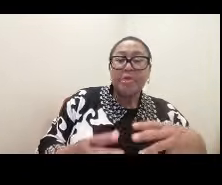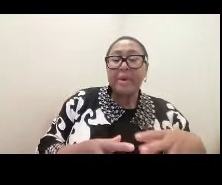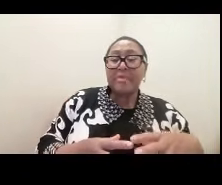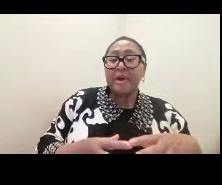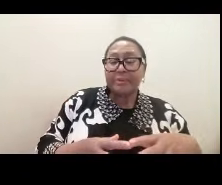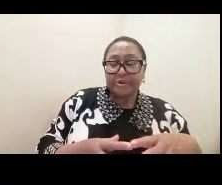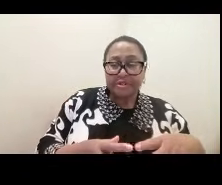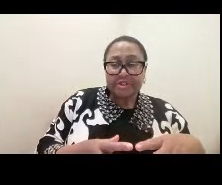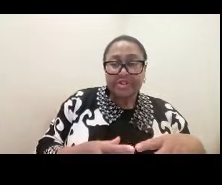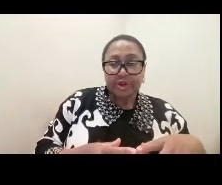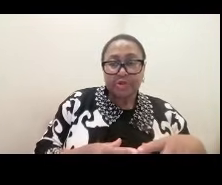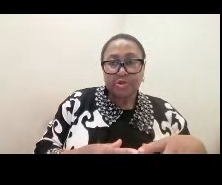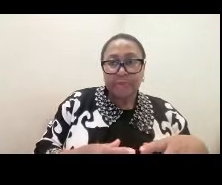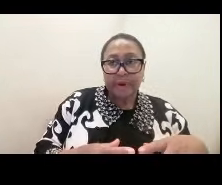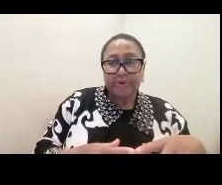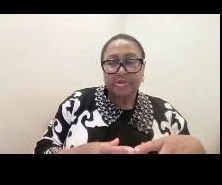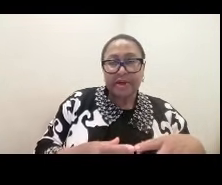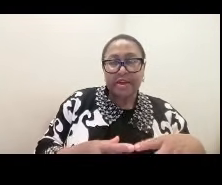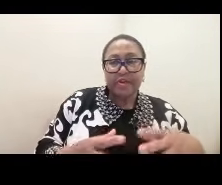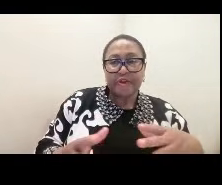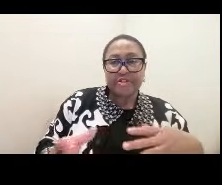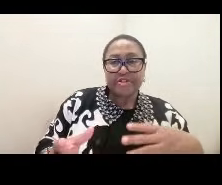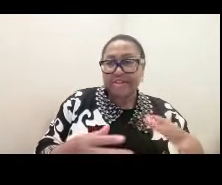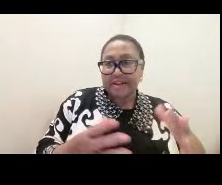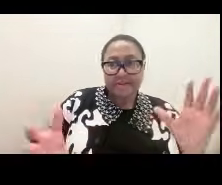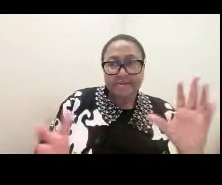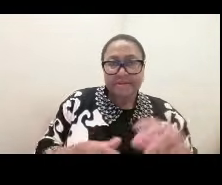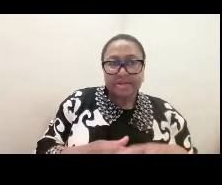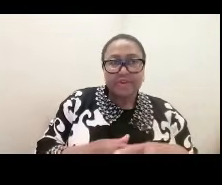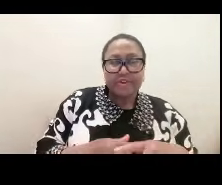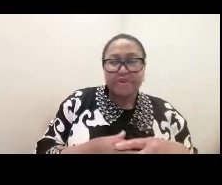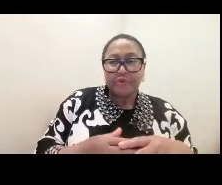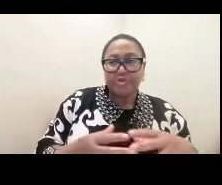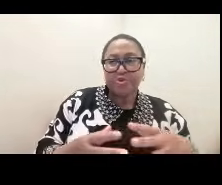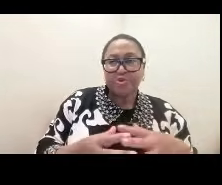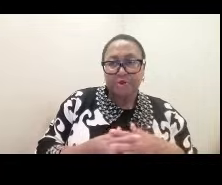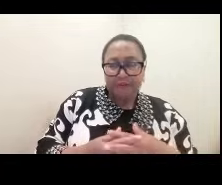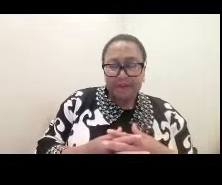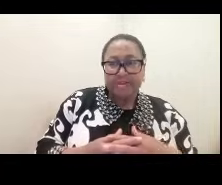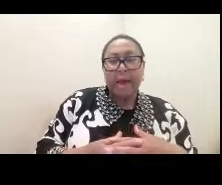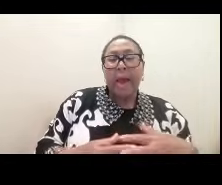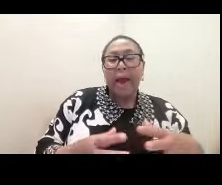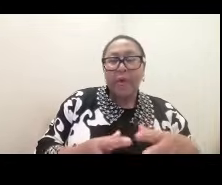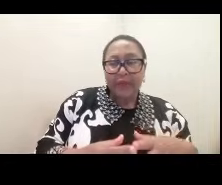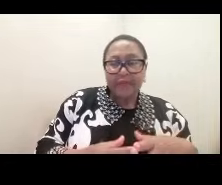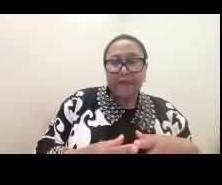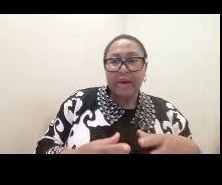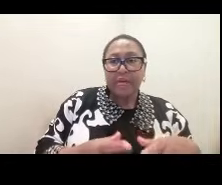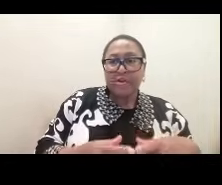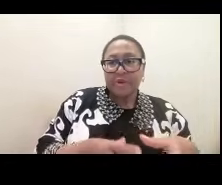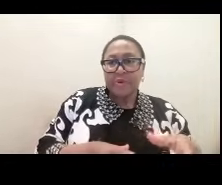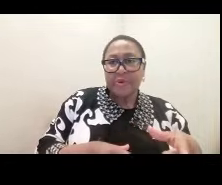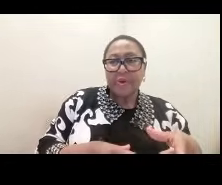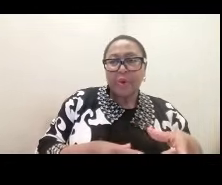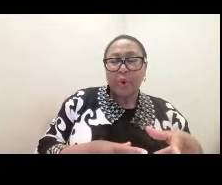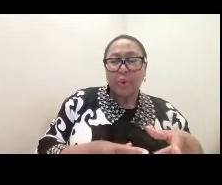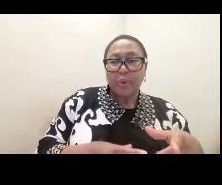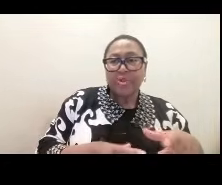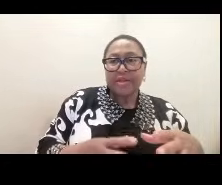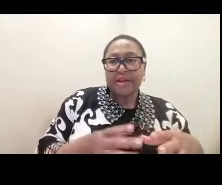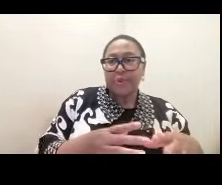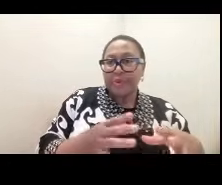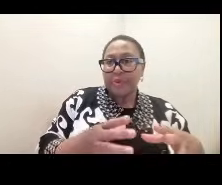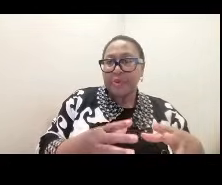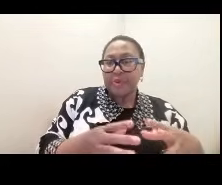few. Remember in my presentation, I talked about the innovative ways to do things. However, I'd like to agree with